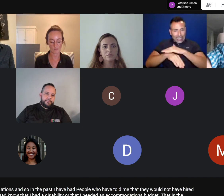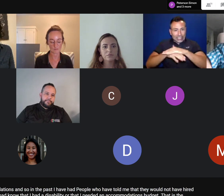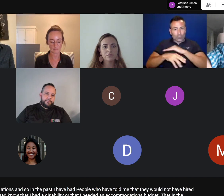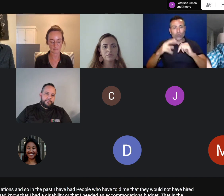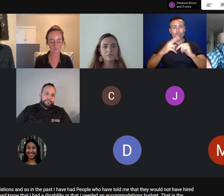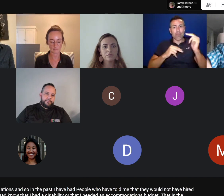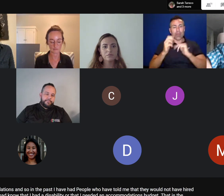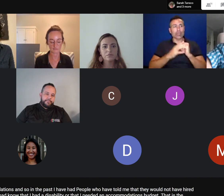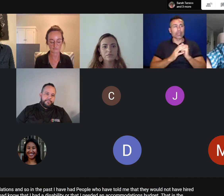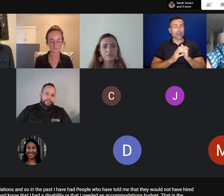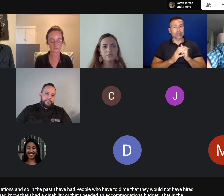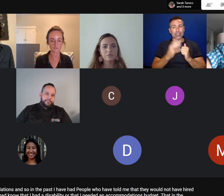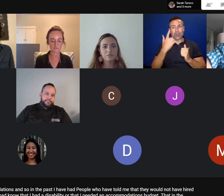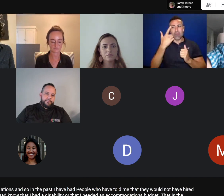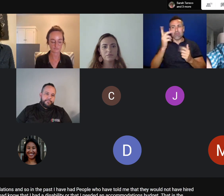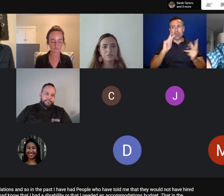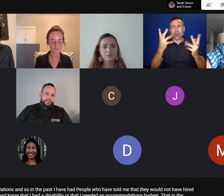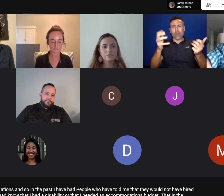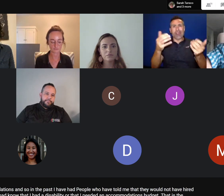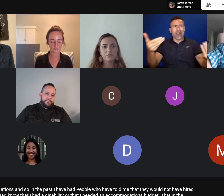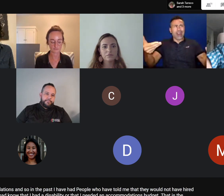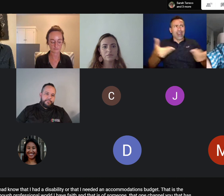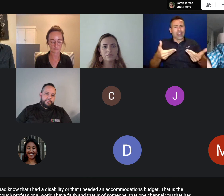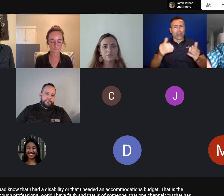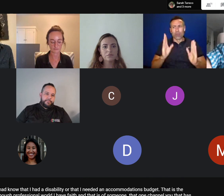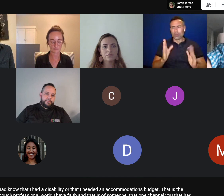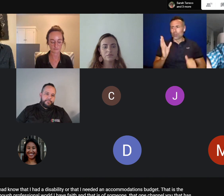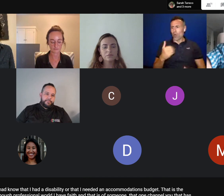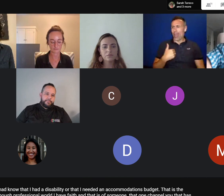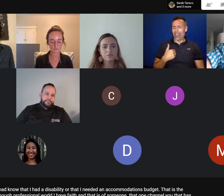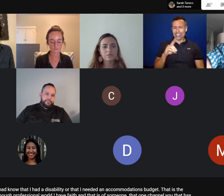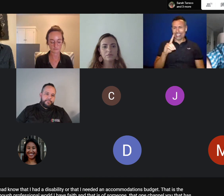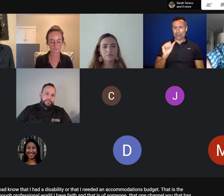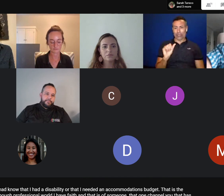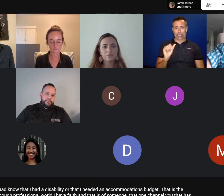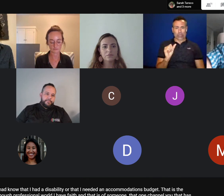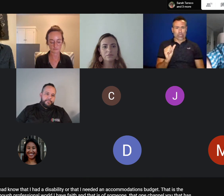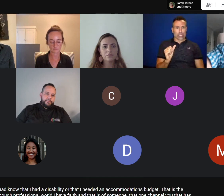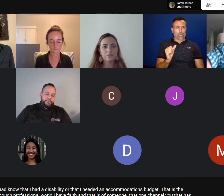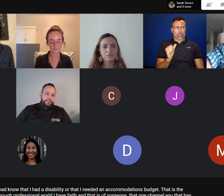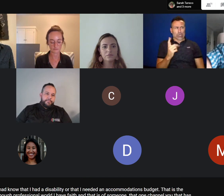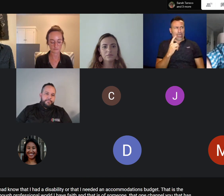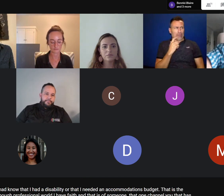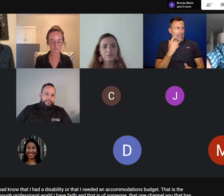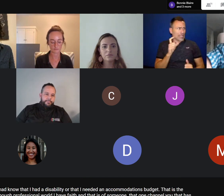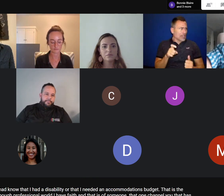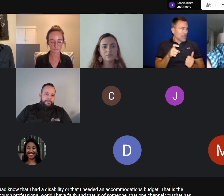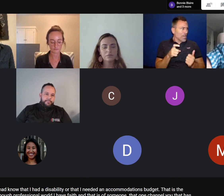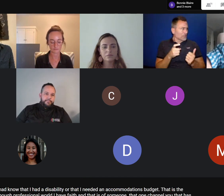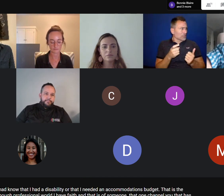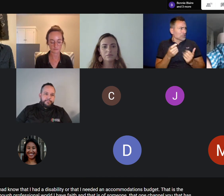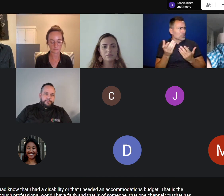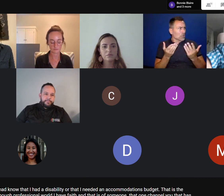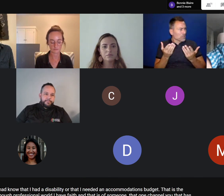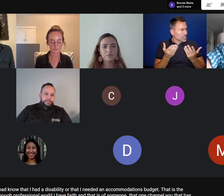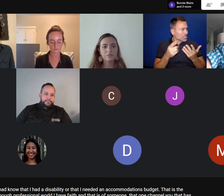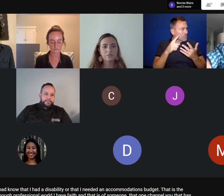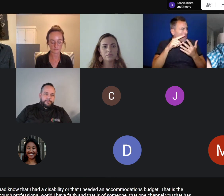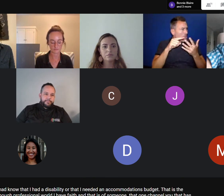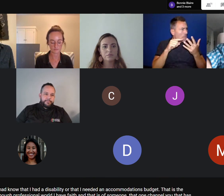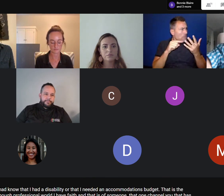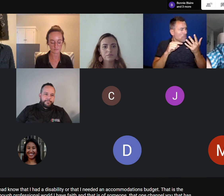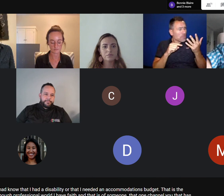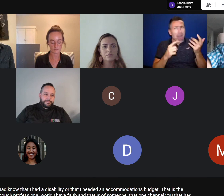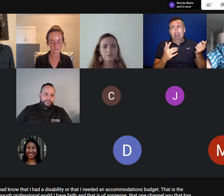about hiring people with disabilities because they don't know about services, because they have all these fears and concerns